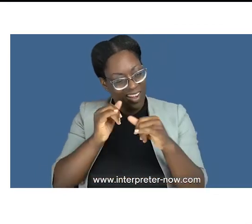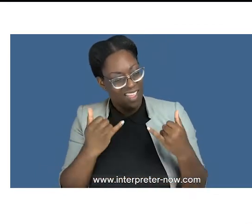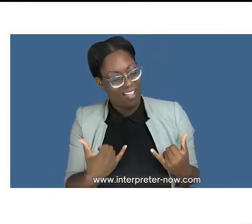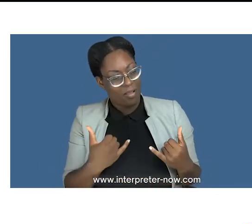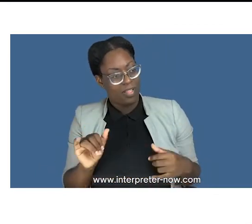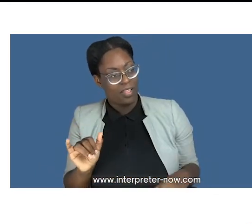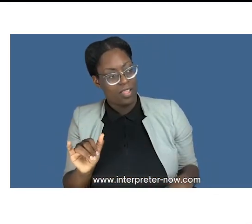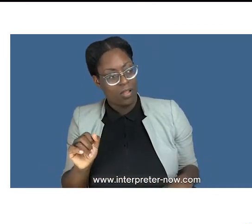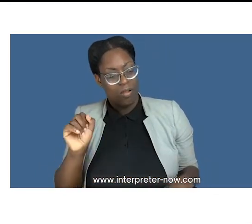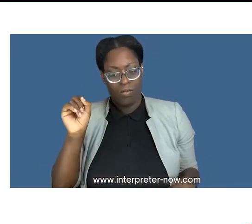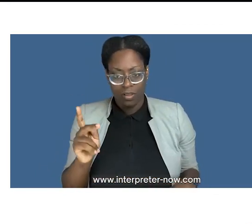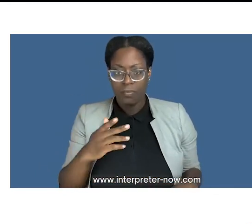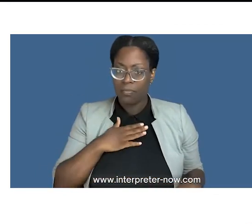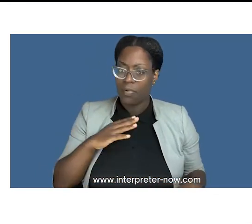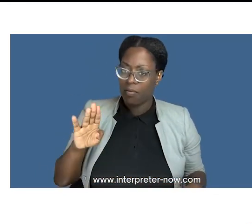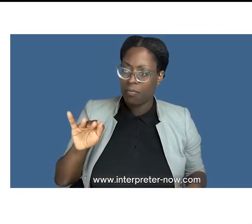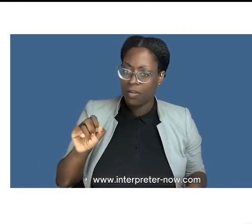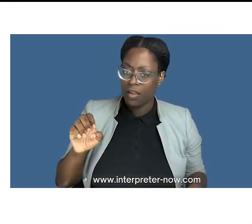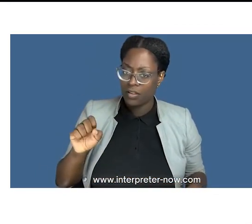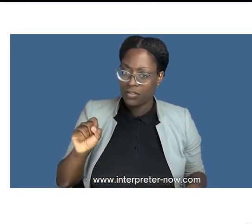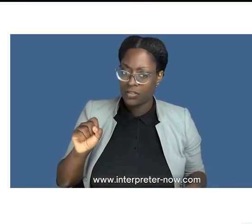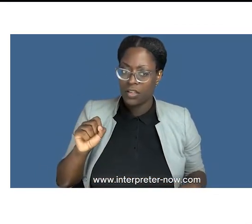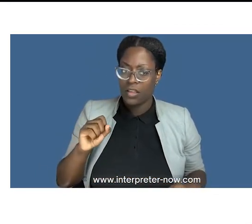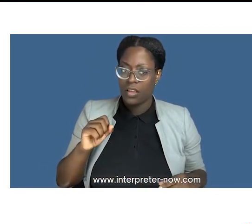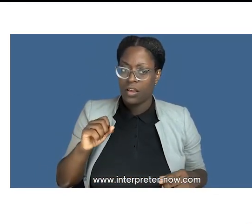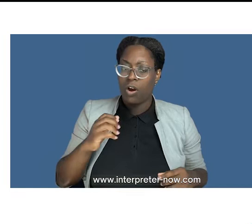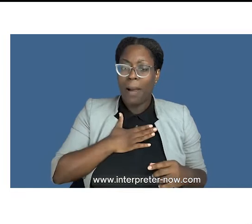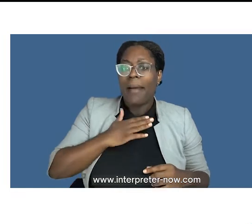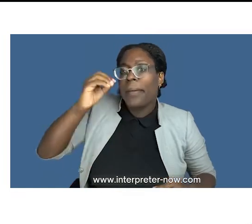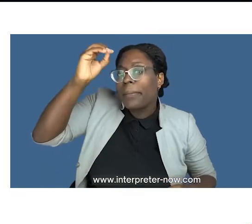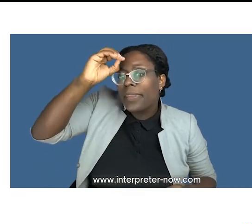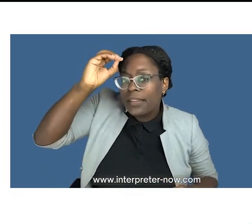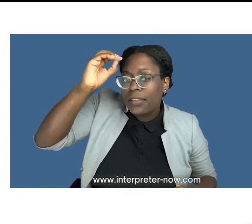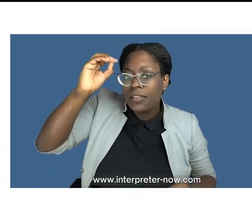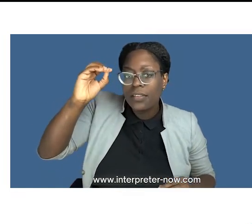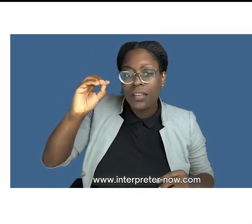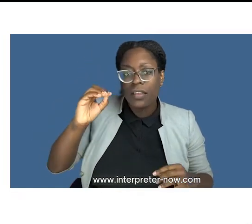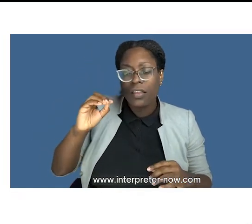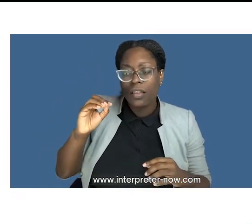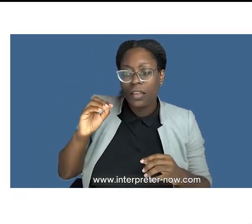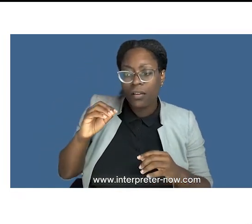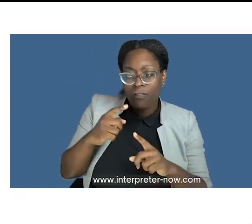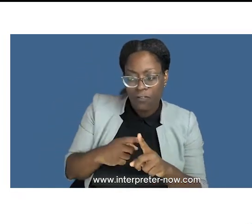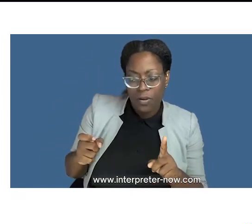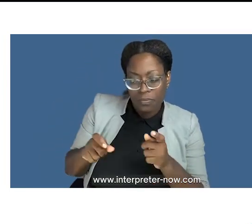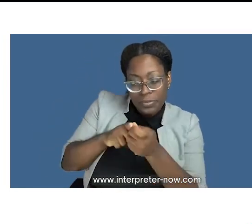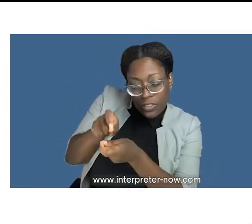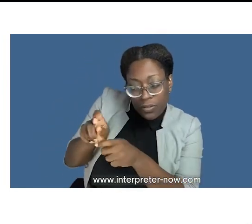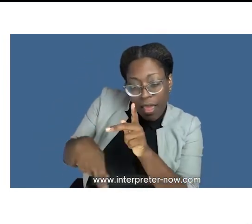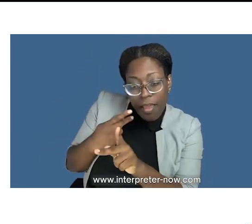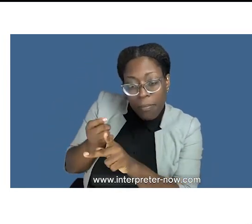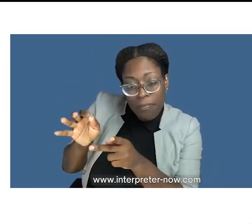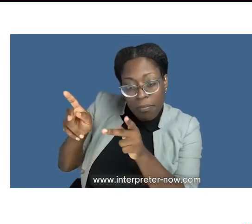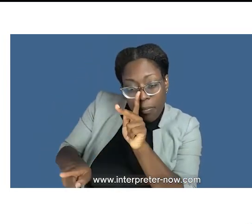every day, is it coming only from one specific type of person? Like, is it only a white